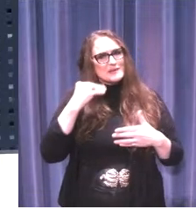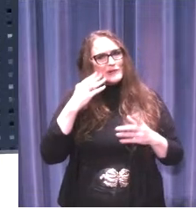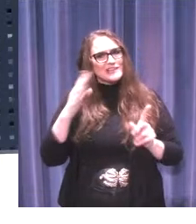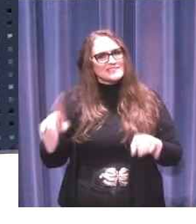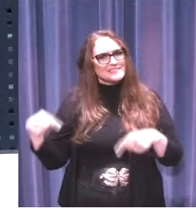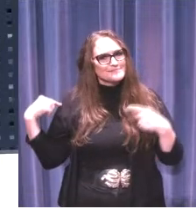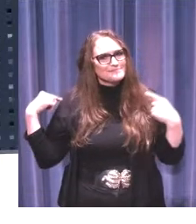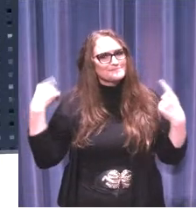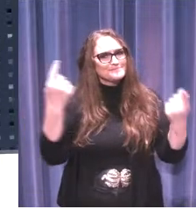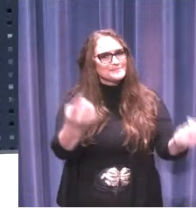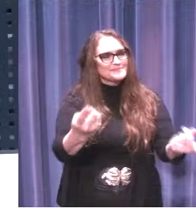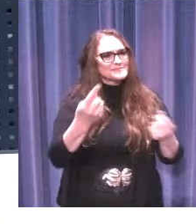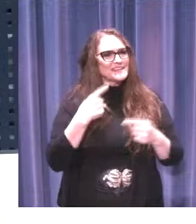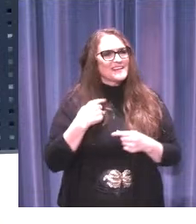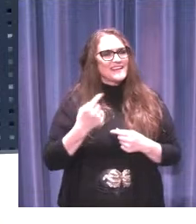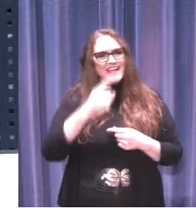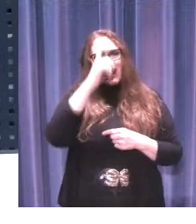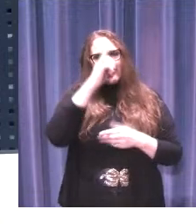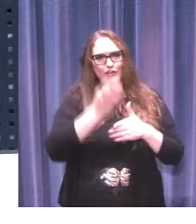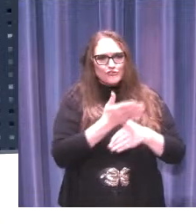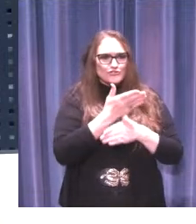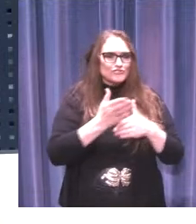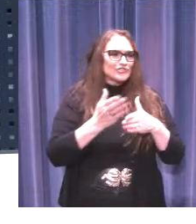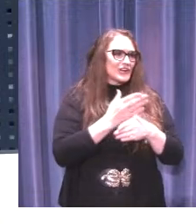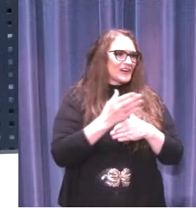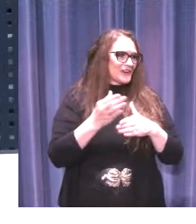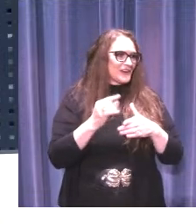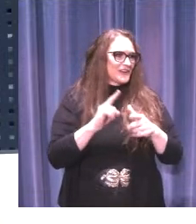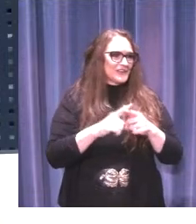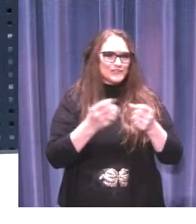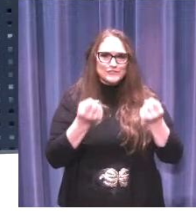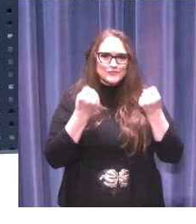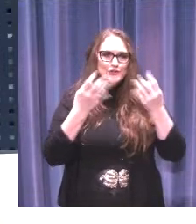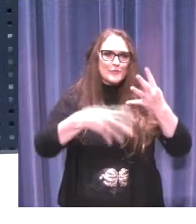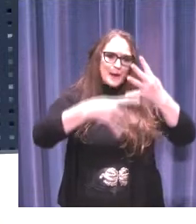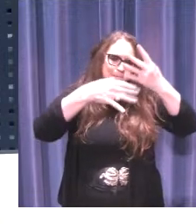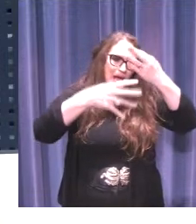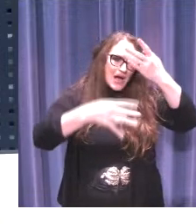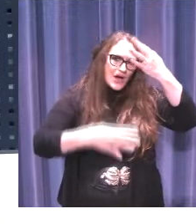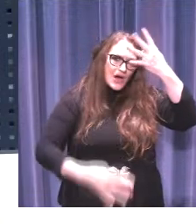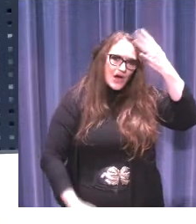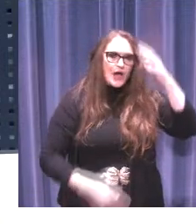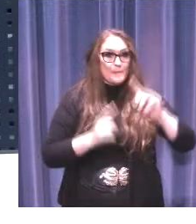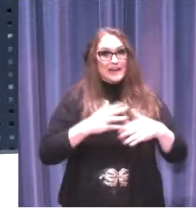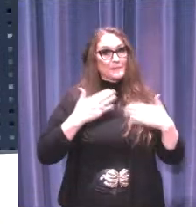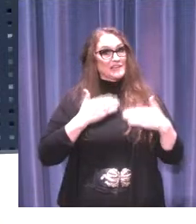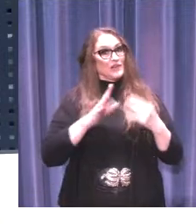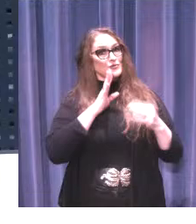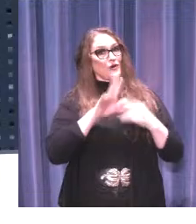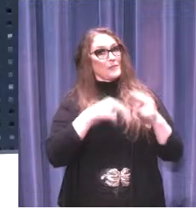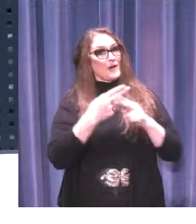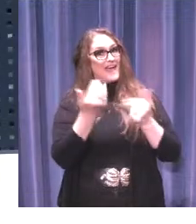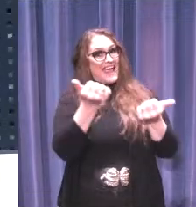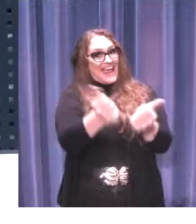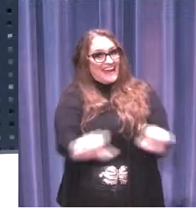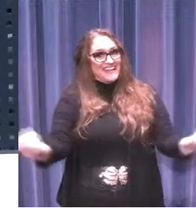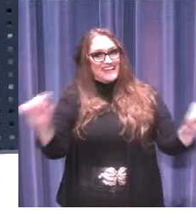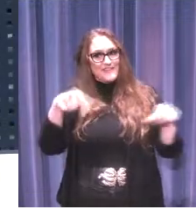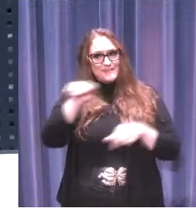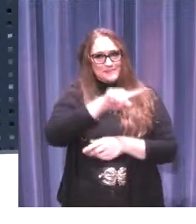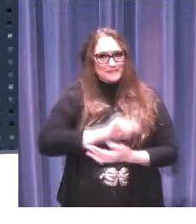experiences and thoughts to share, too numerous to mention, although I'm glad to talk about any of them.